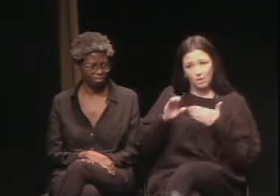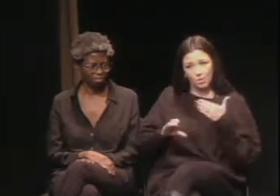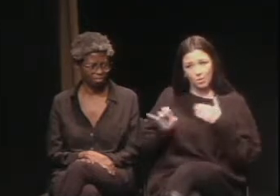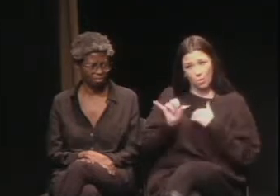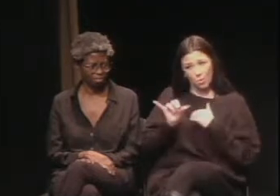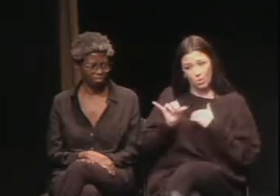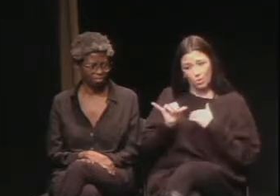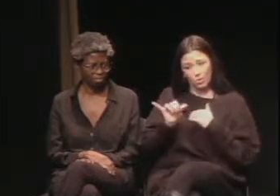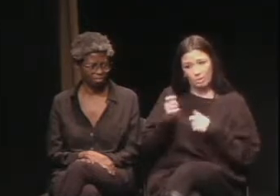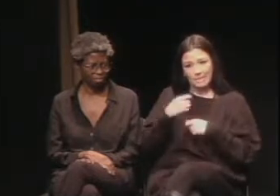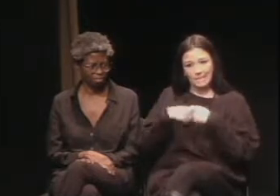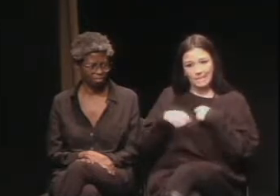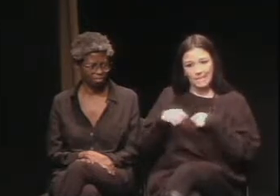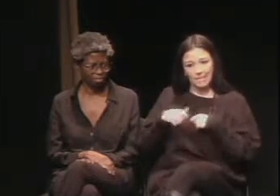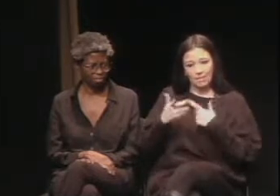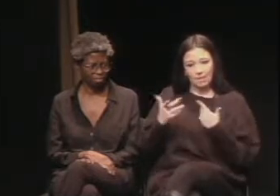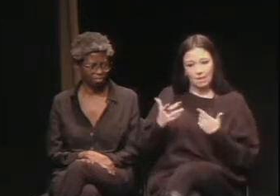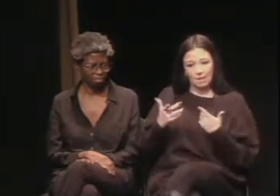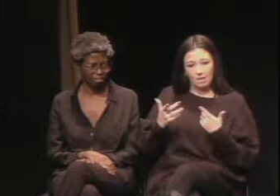too. And so instead of